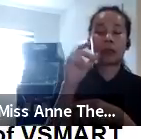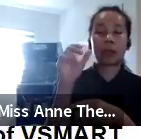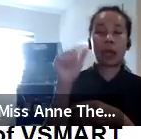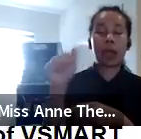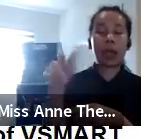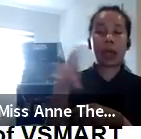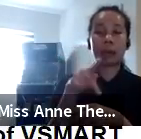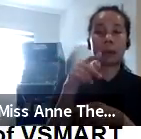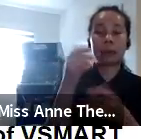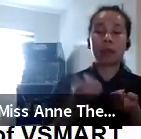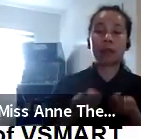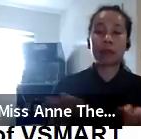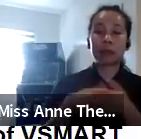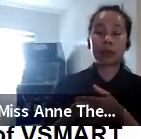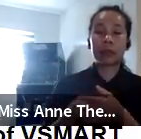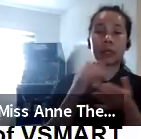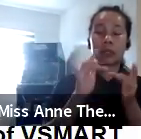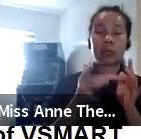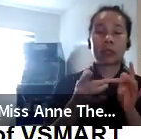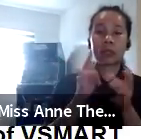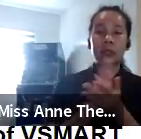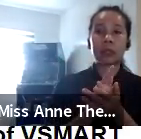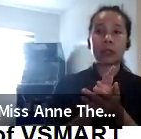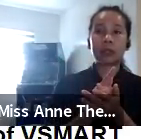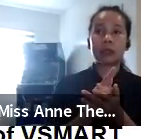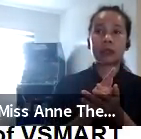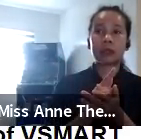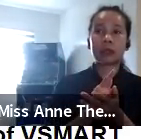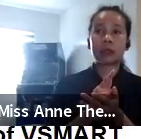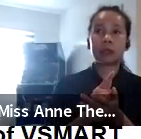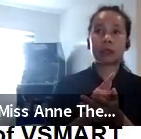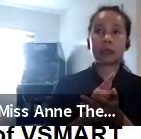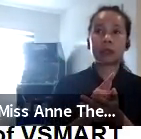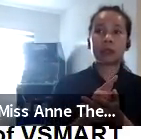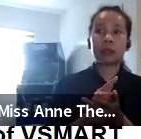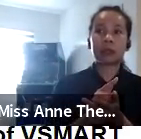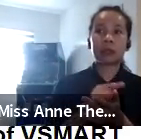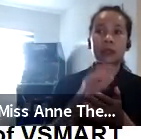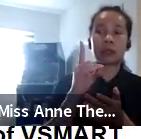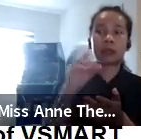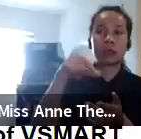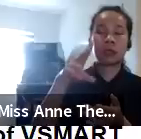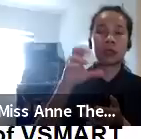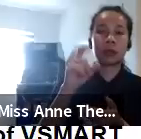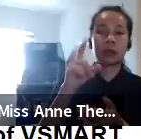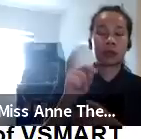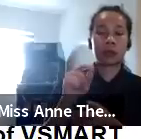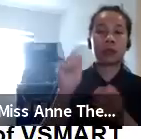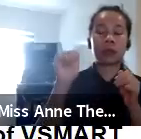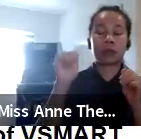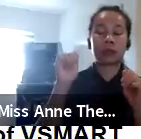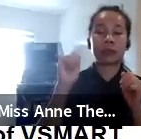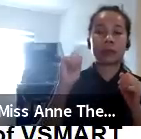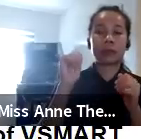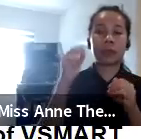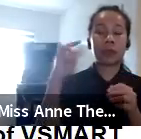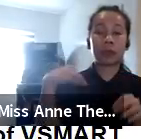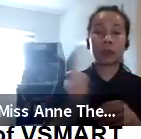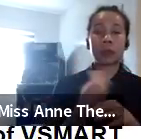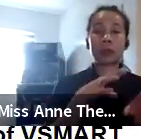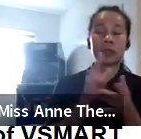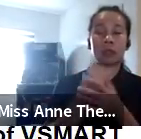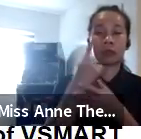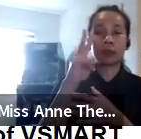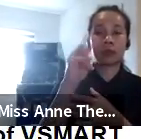in the internet, and that is the DQuest, that is available for anyone to download. And we did that for UNESCO. As an